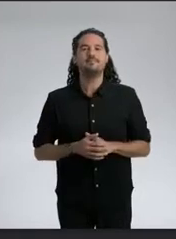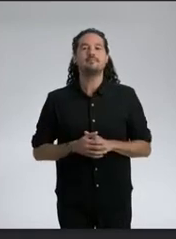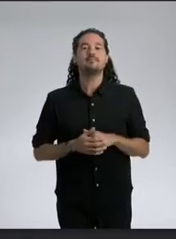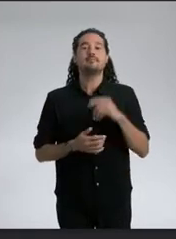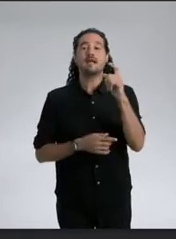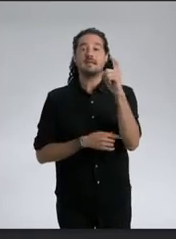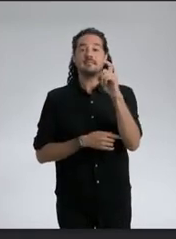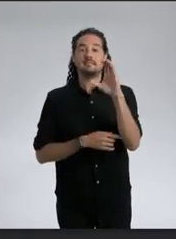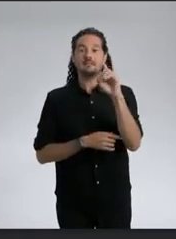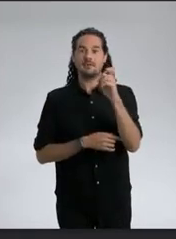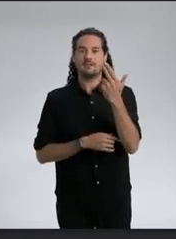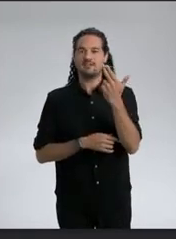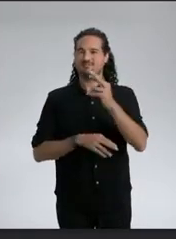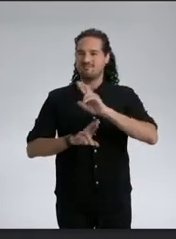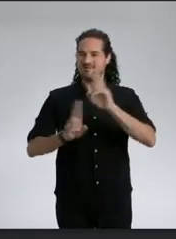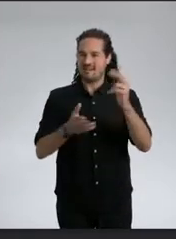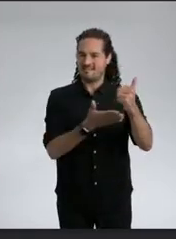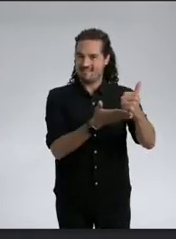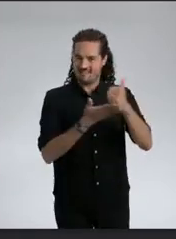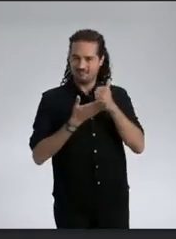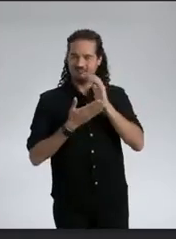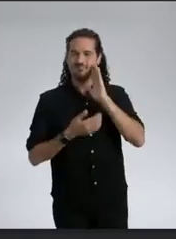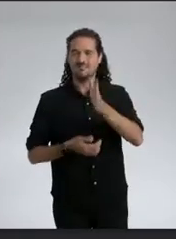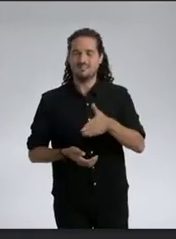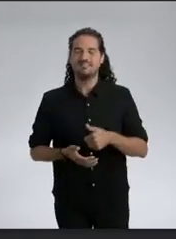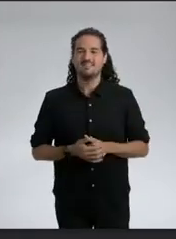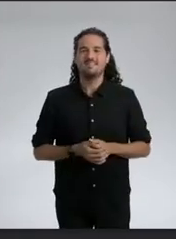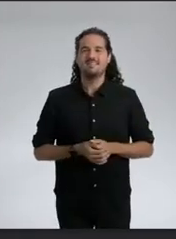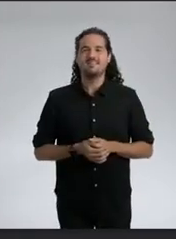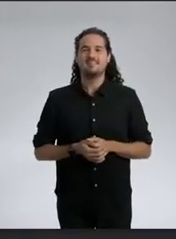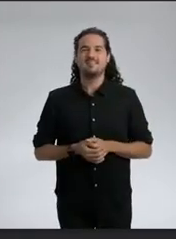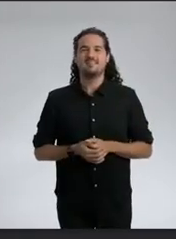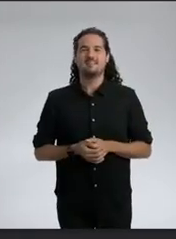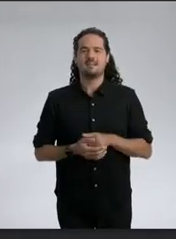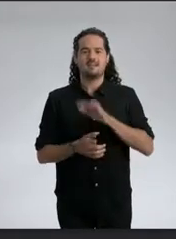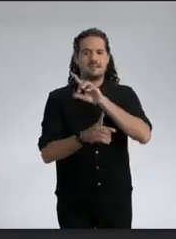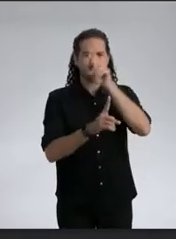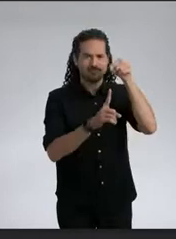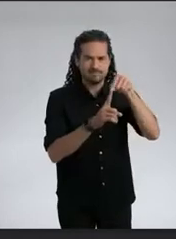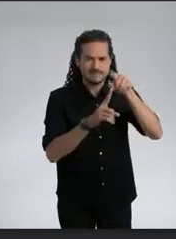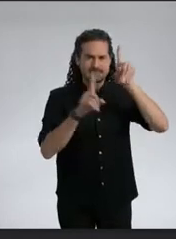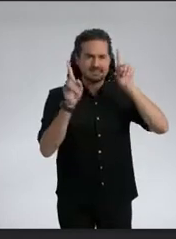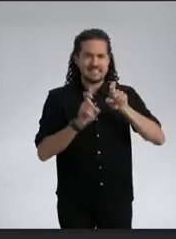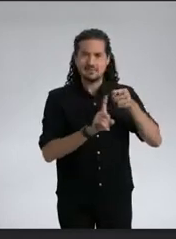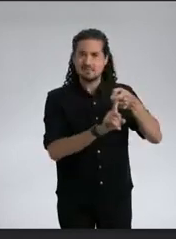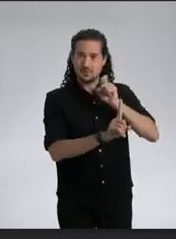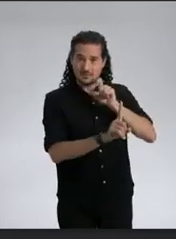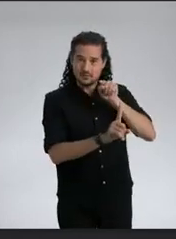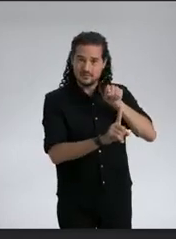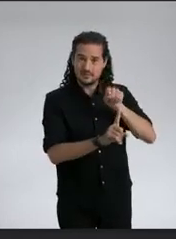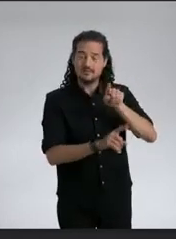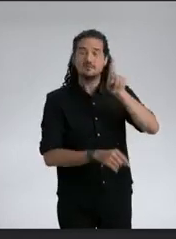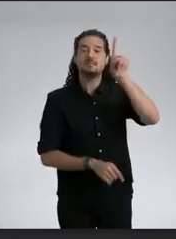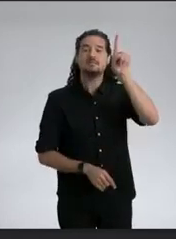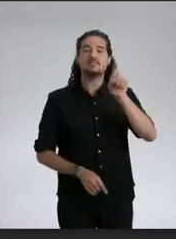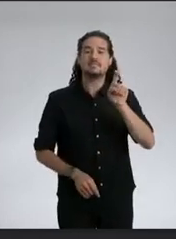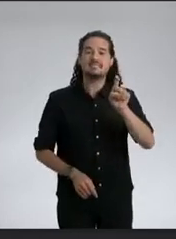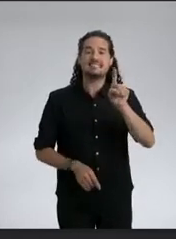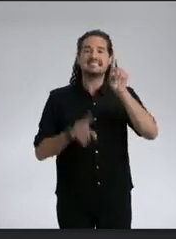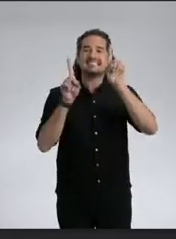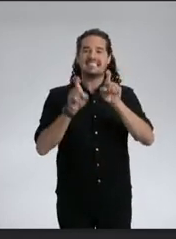help. I navigate to the test source, click on the test gem, and choose Run Test